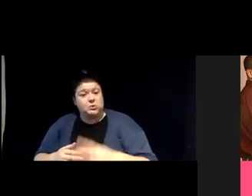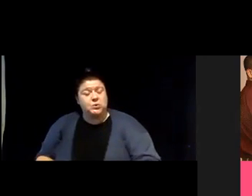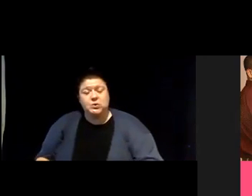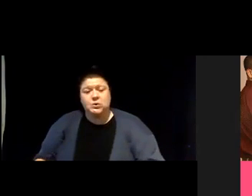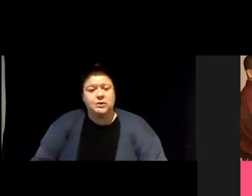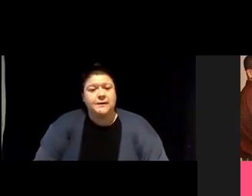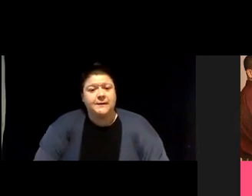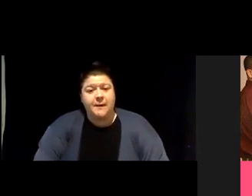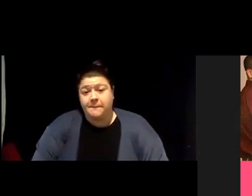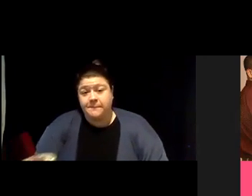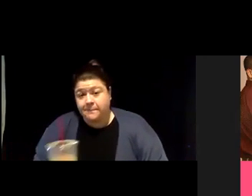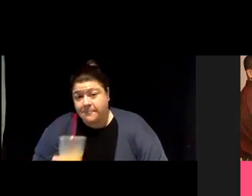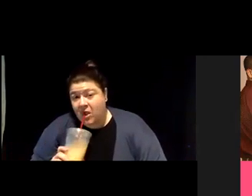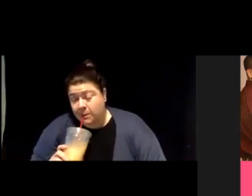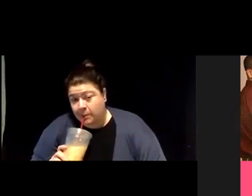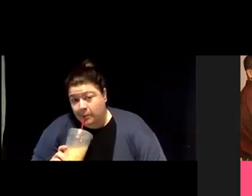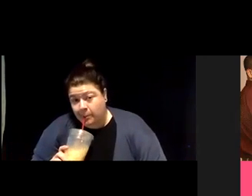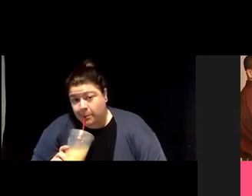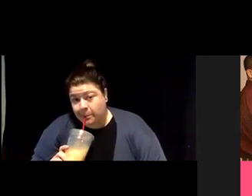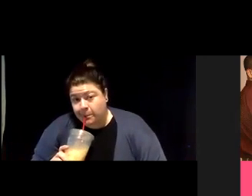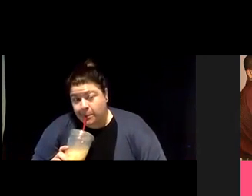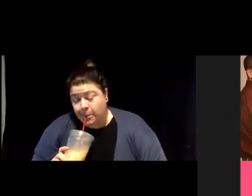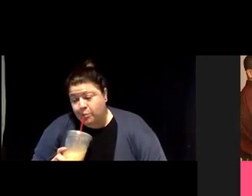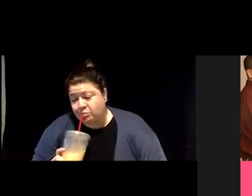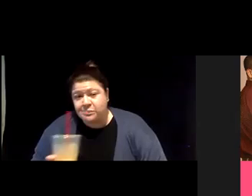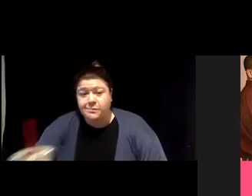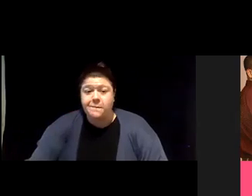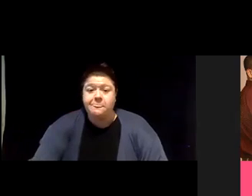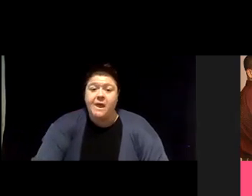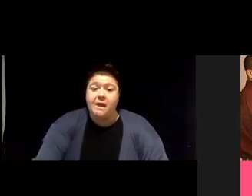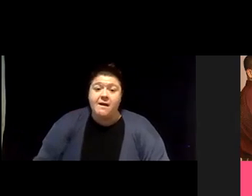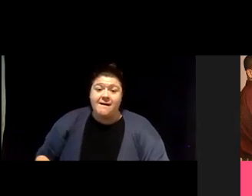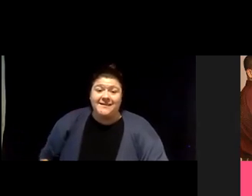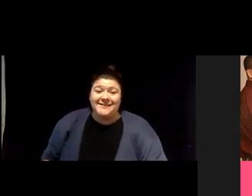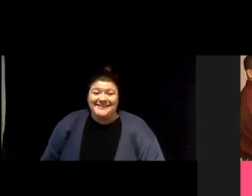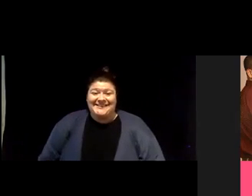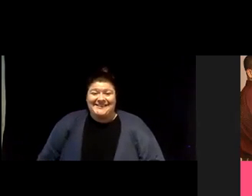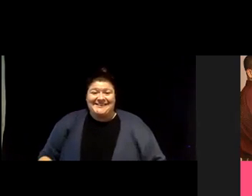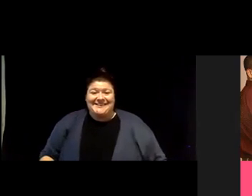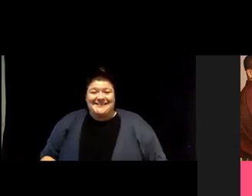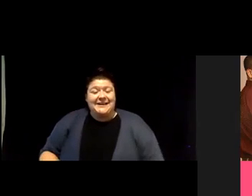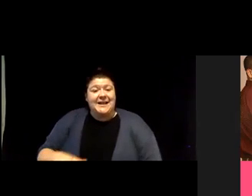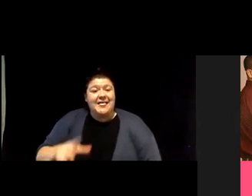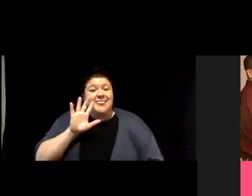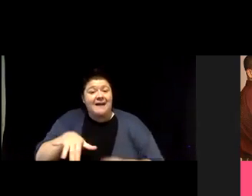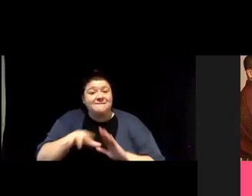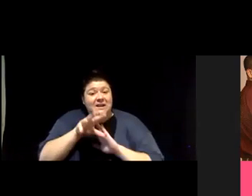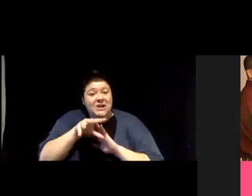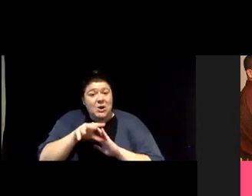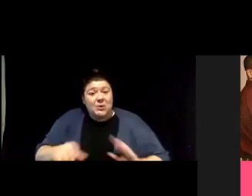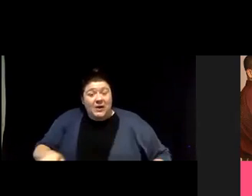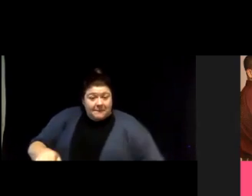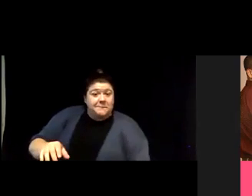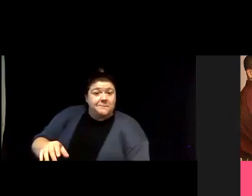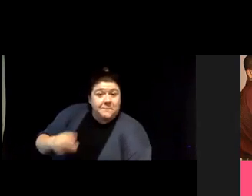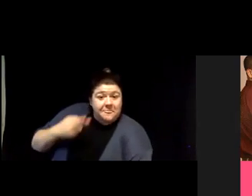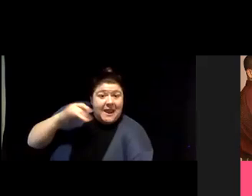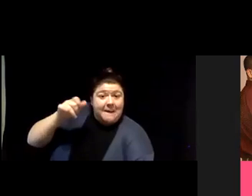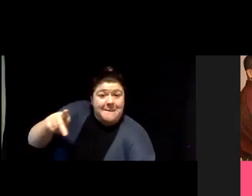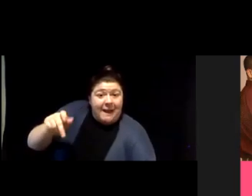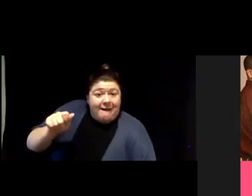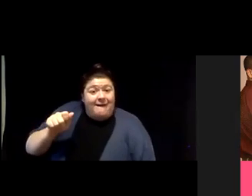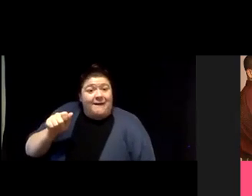that. That wasn't an email. That the video. Okay, so the HIPAA on the